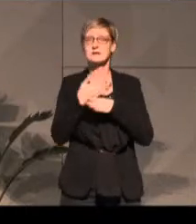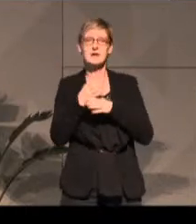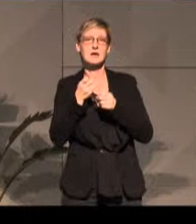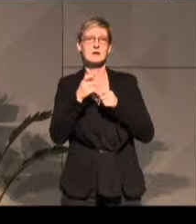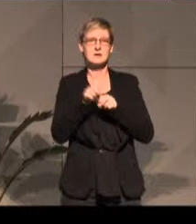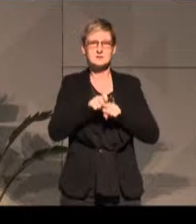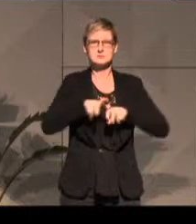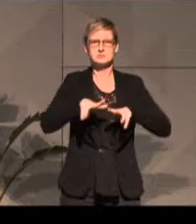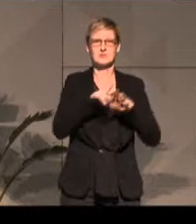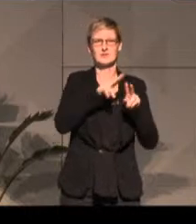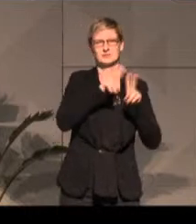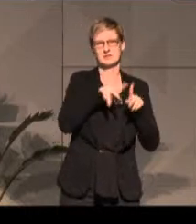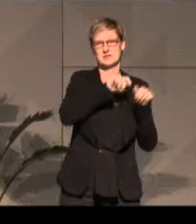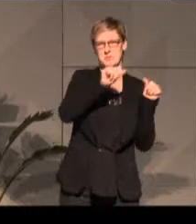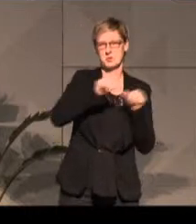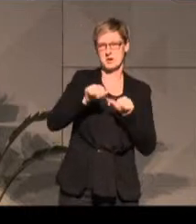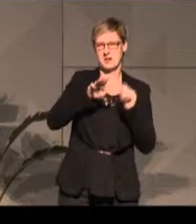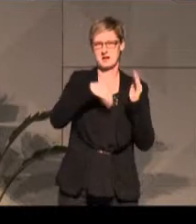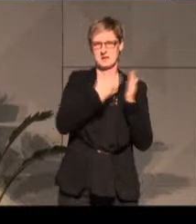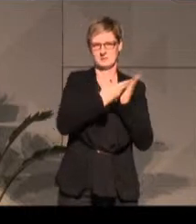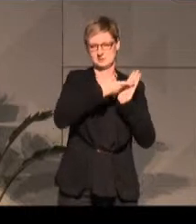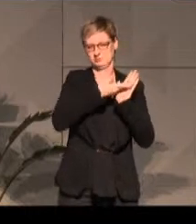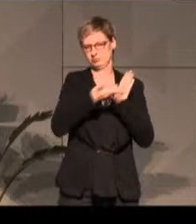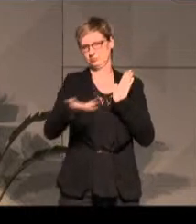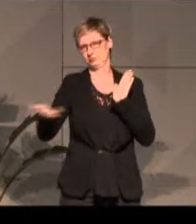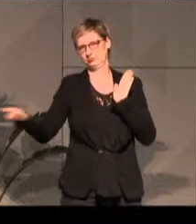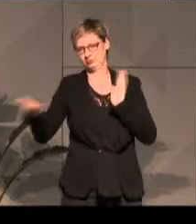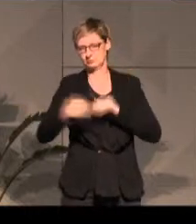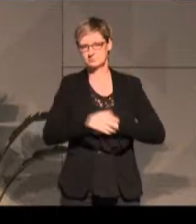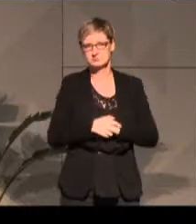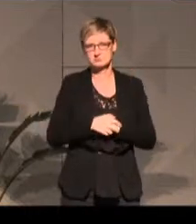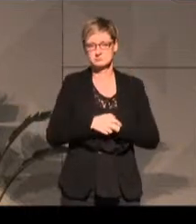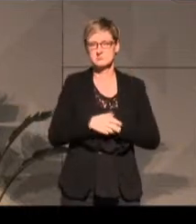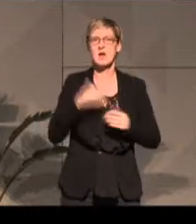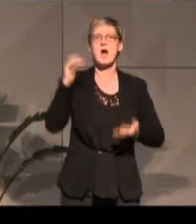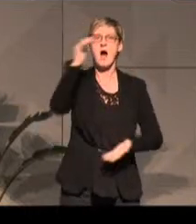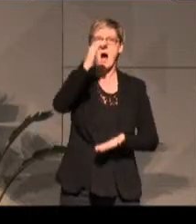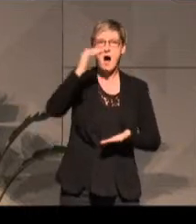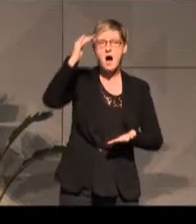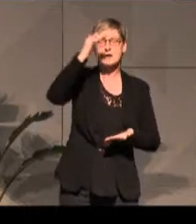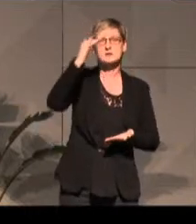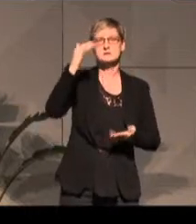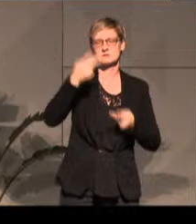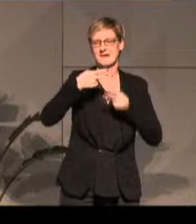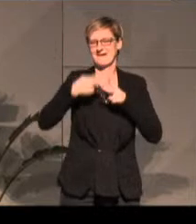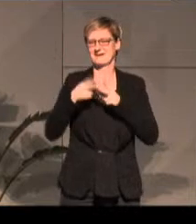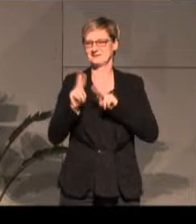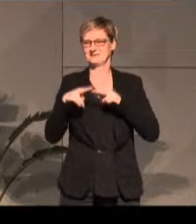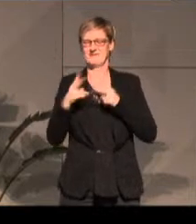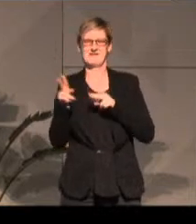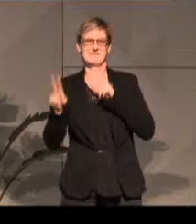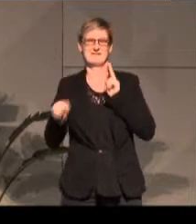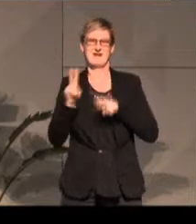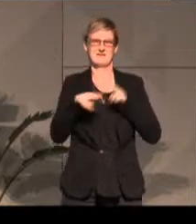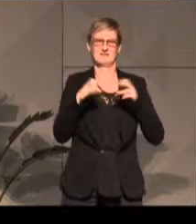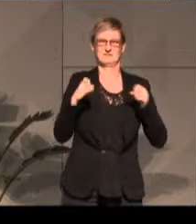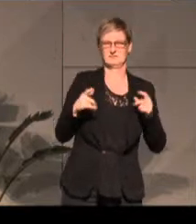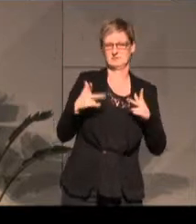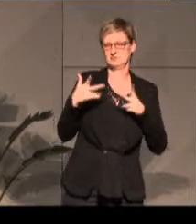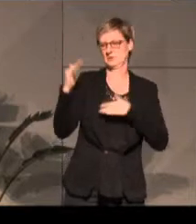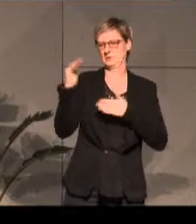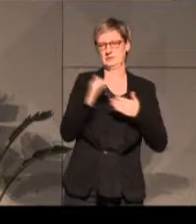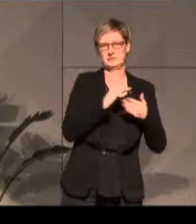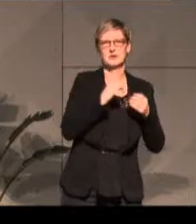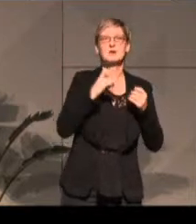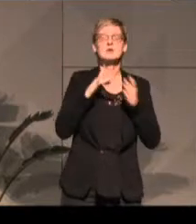it shows the range of the climate models. And the uncertainty